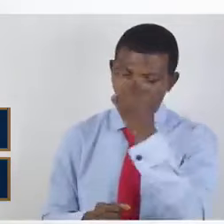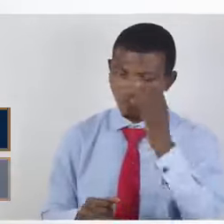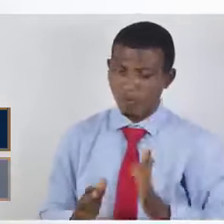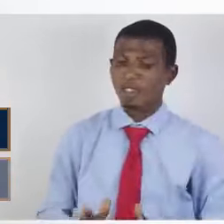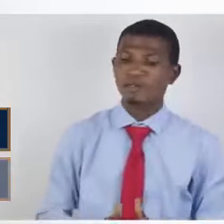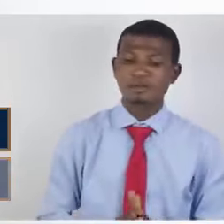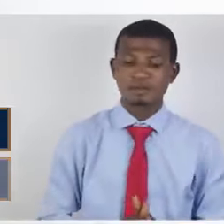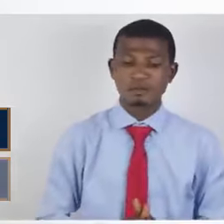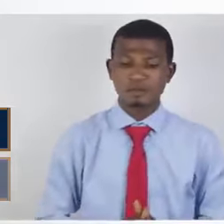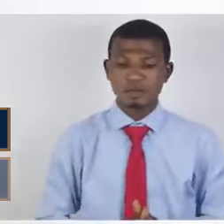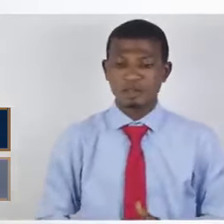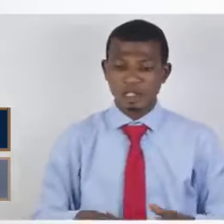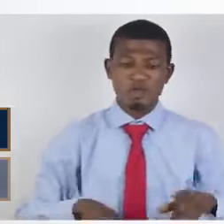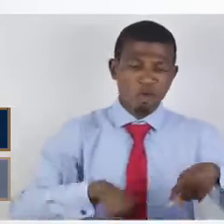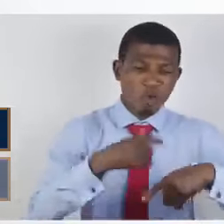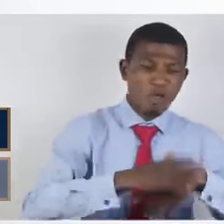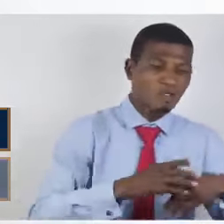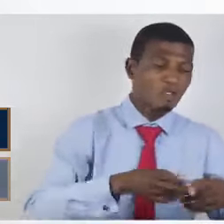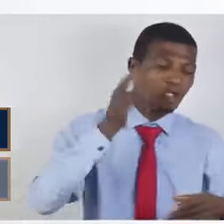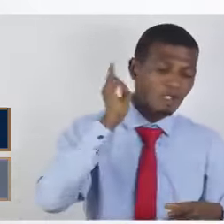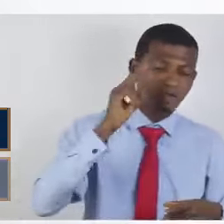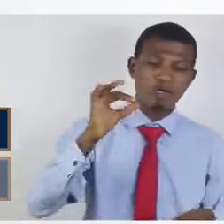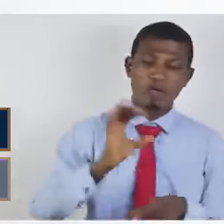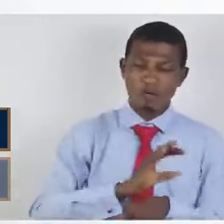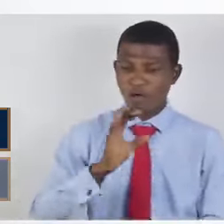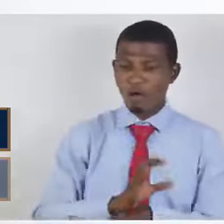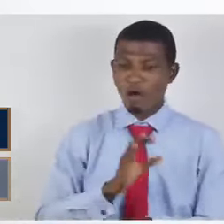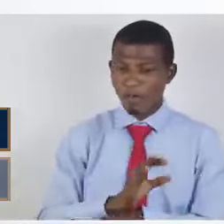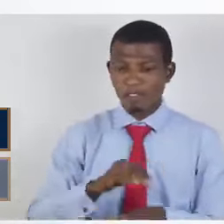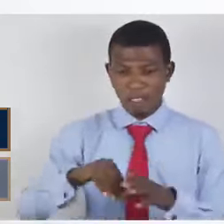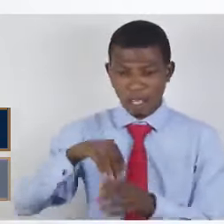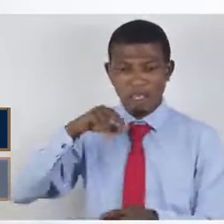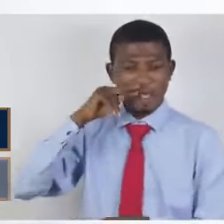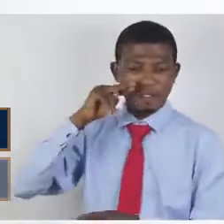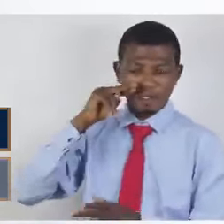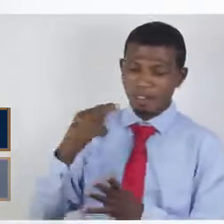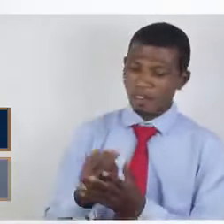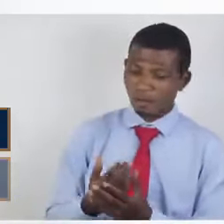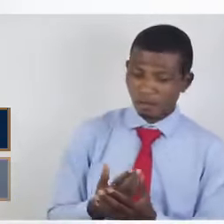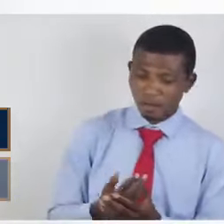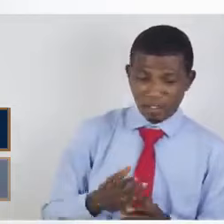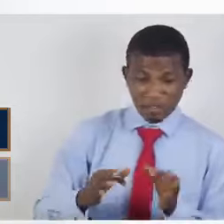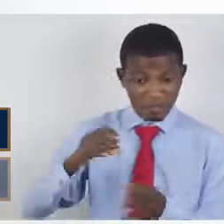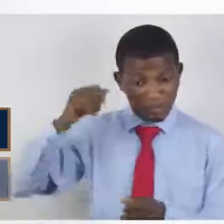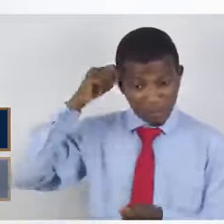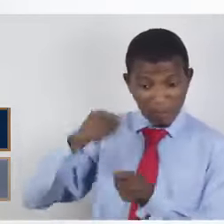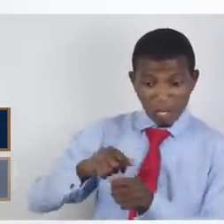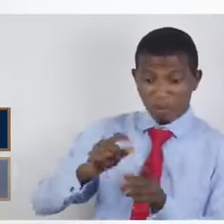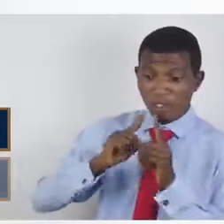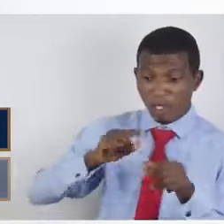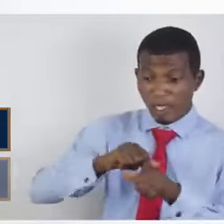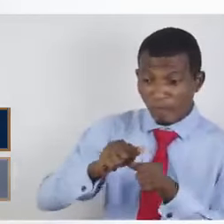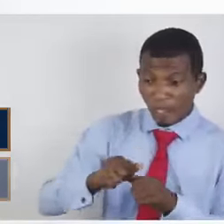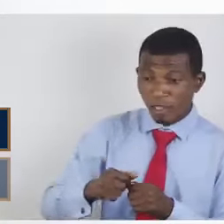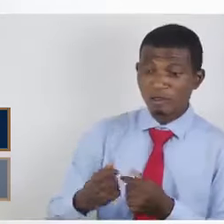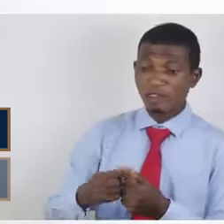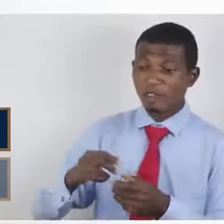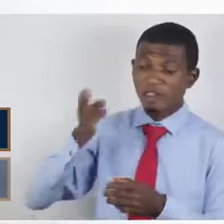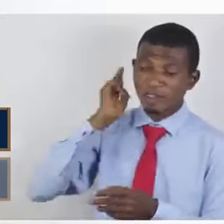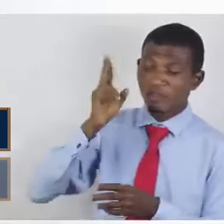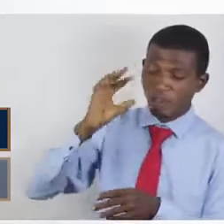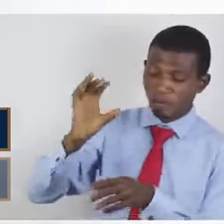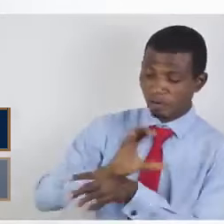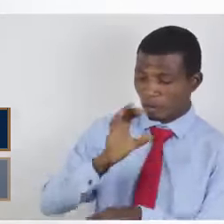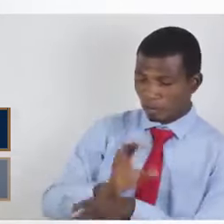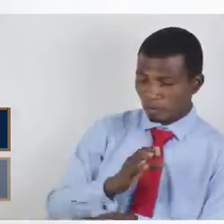is Europeans. Let's go back to the history of commerce in Nigeria. Remember we talked